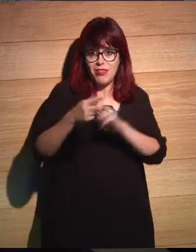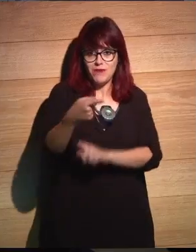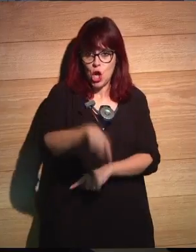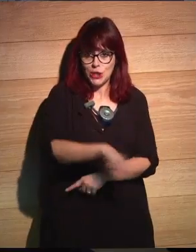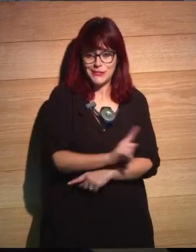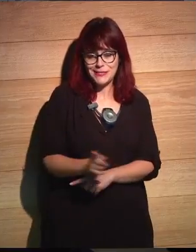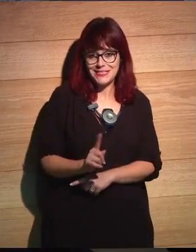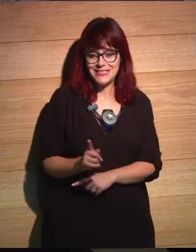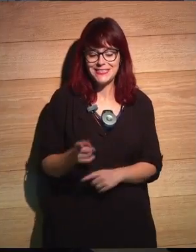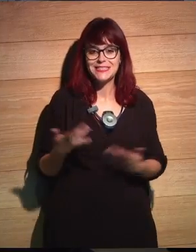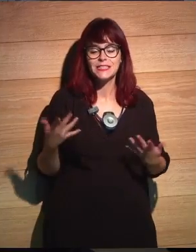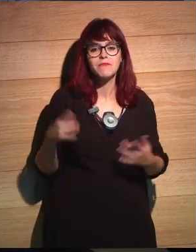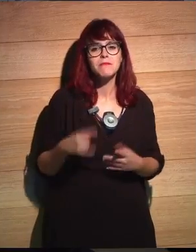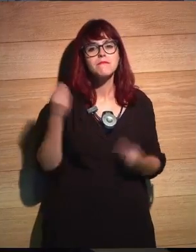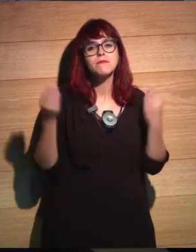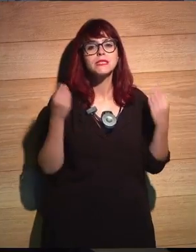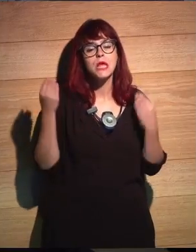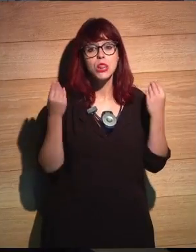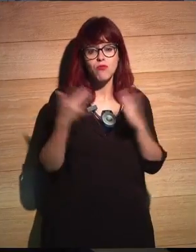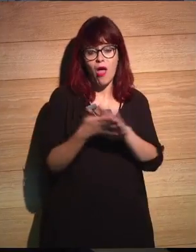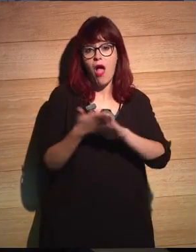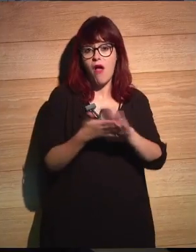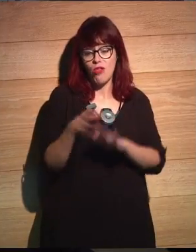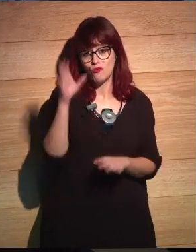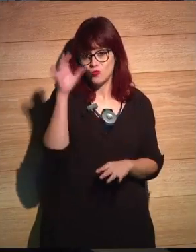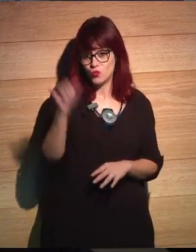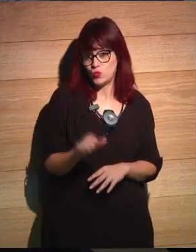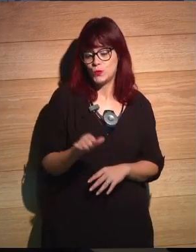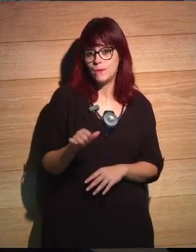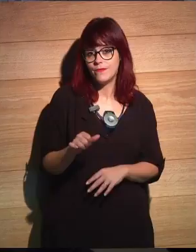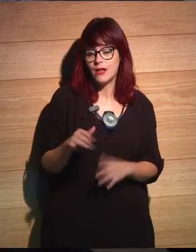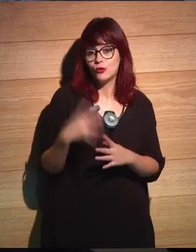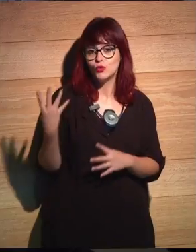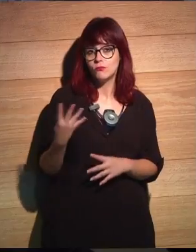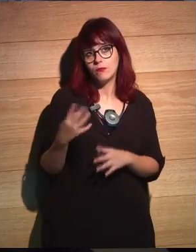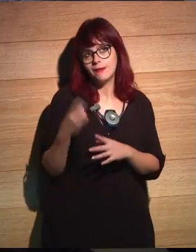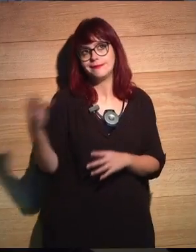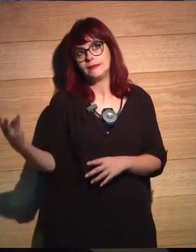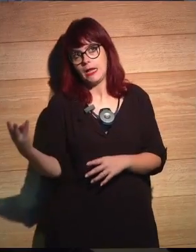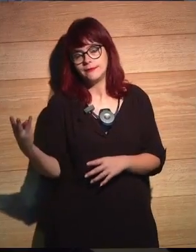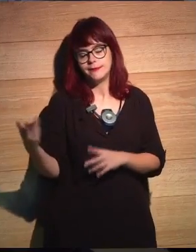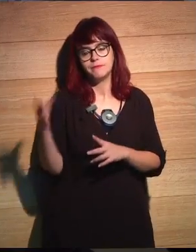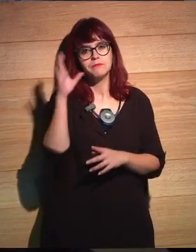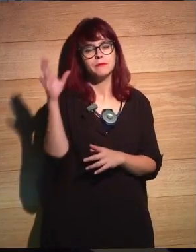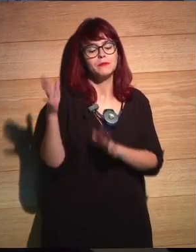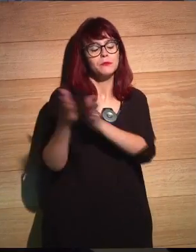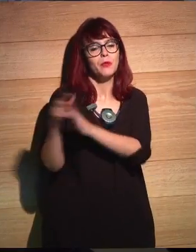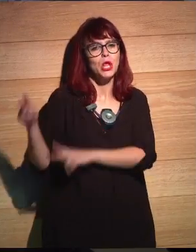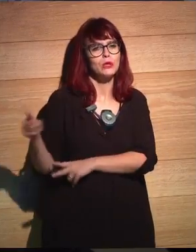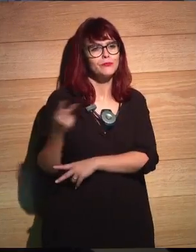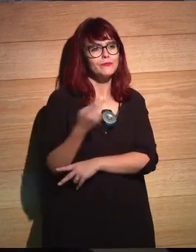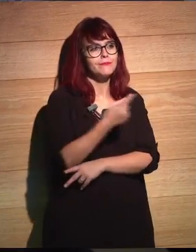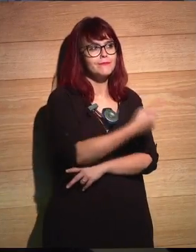soul. I was also thinking, as I was hearing